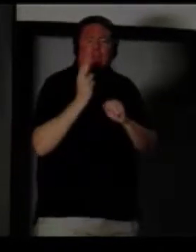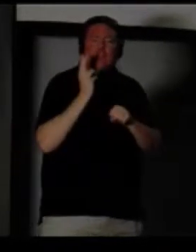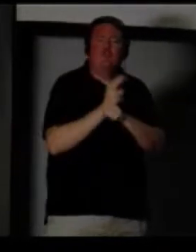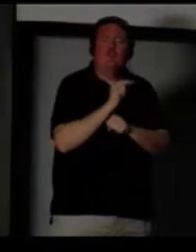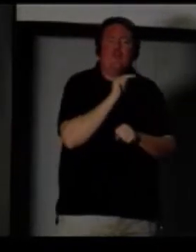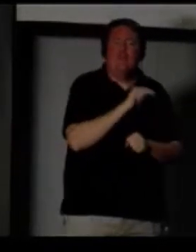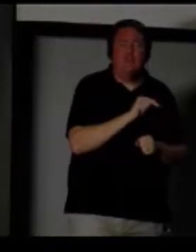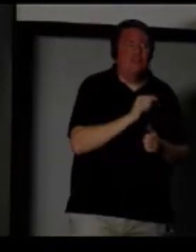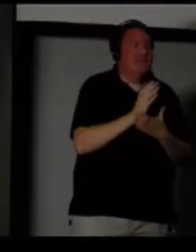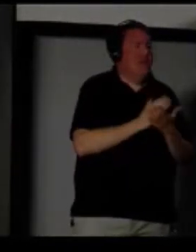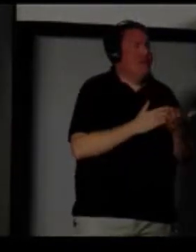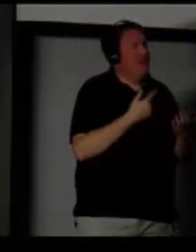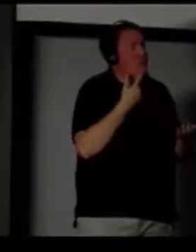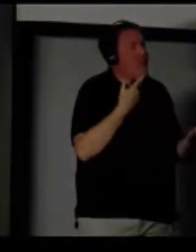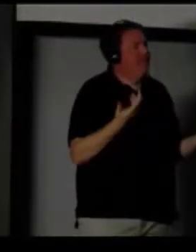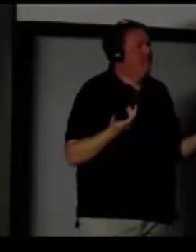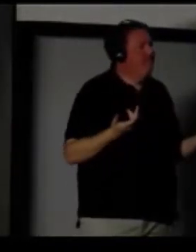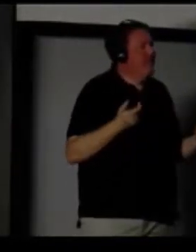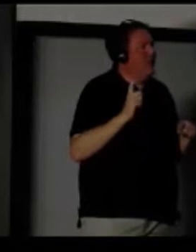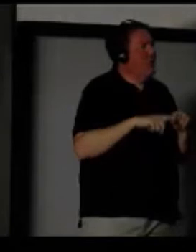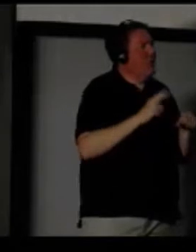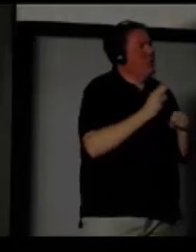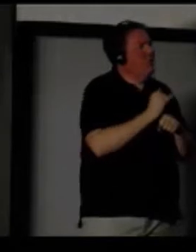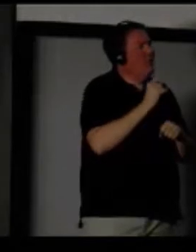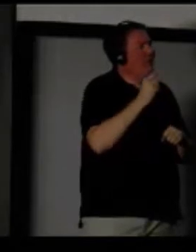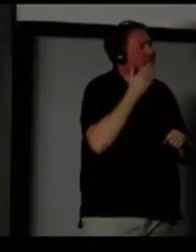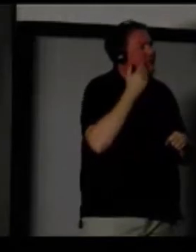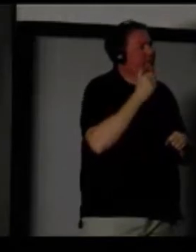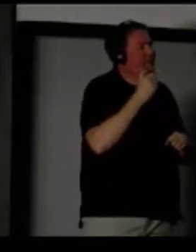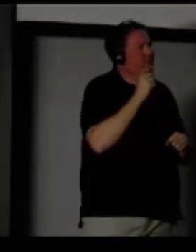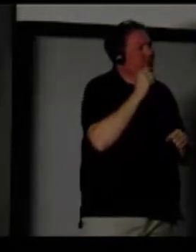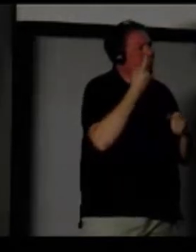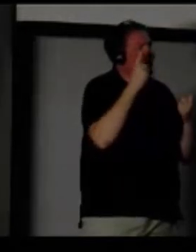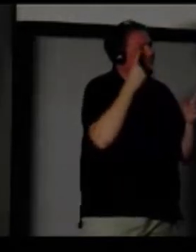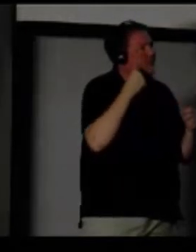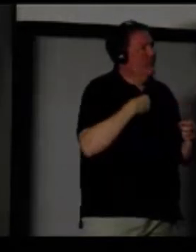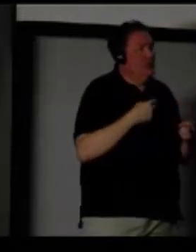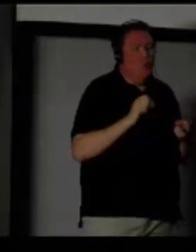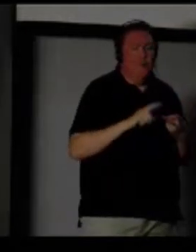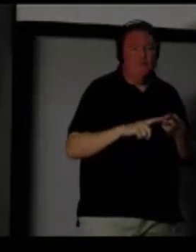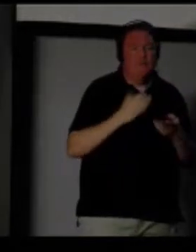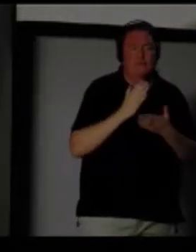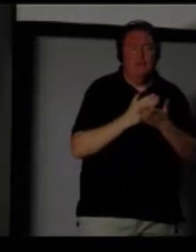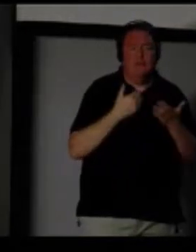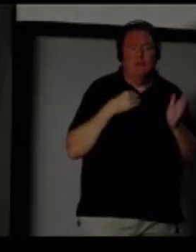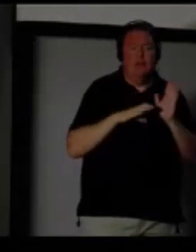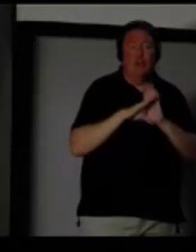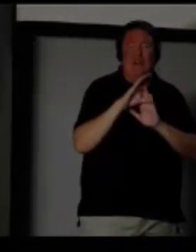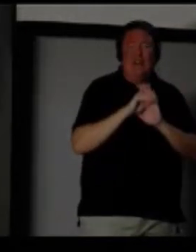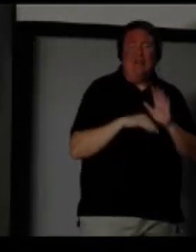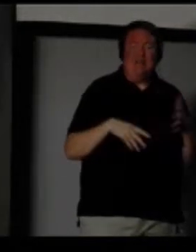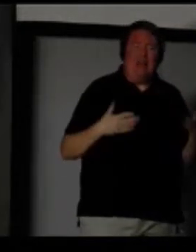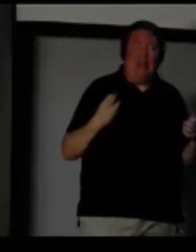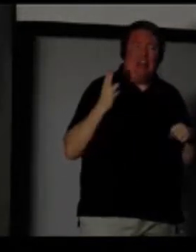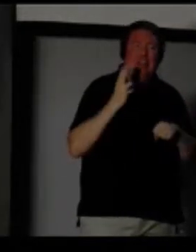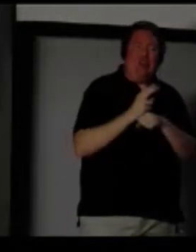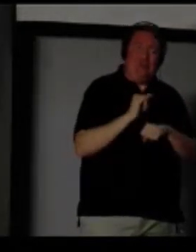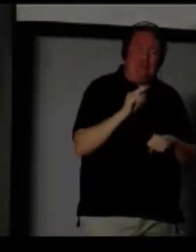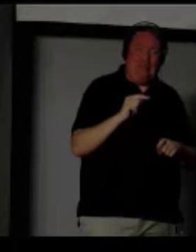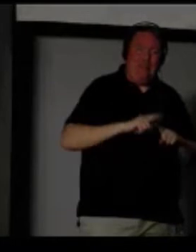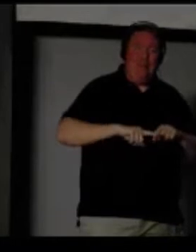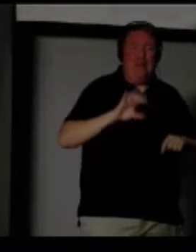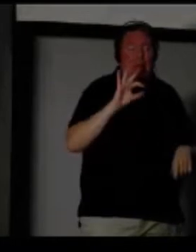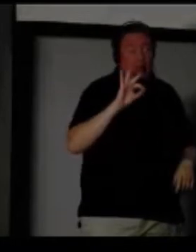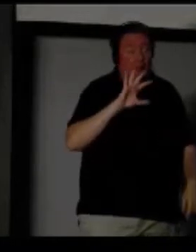use it? Some said, well, I couldn't really use it because it didn't work for me. Or they said, if they did use it, 95%